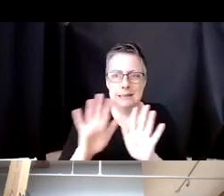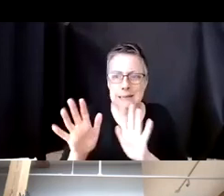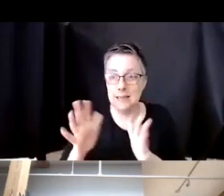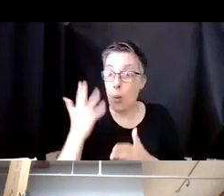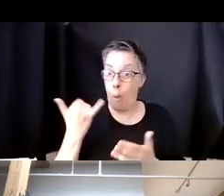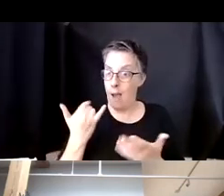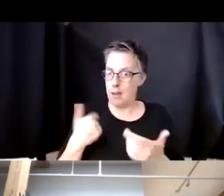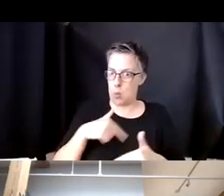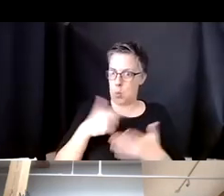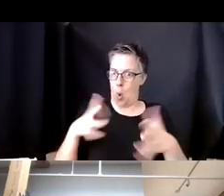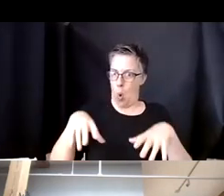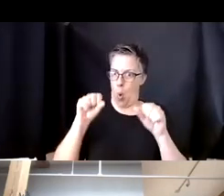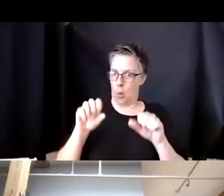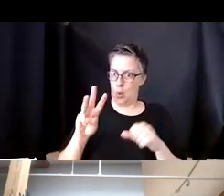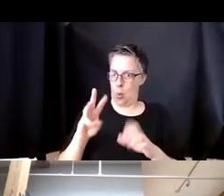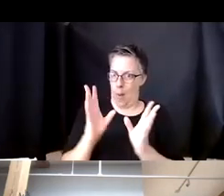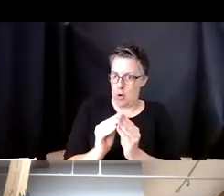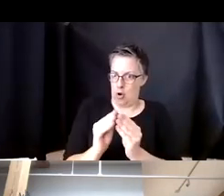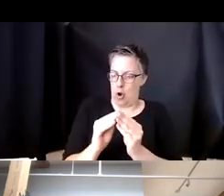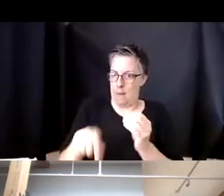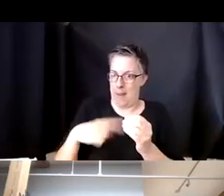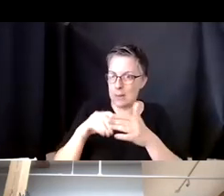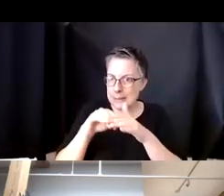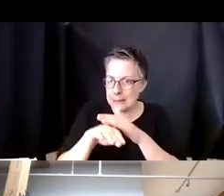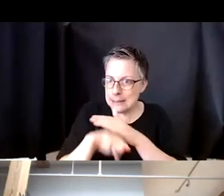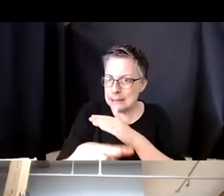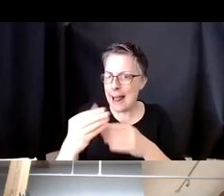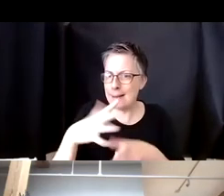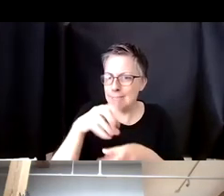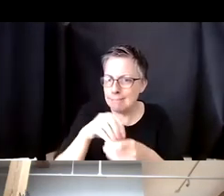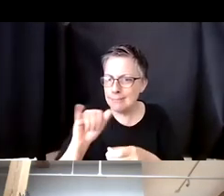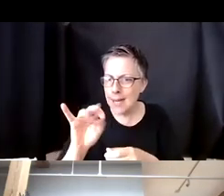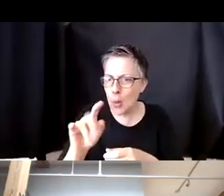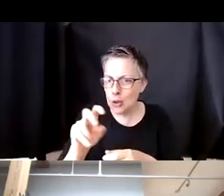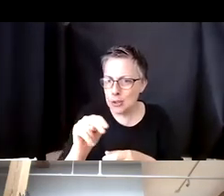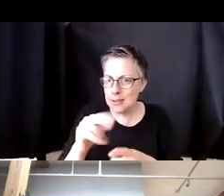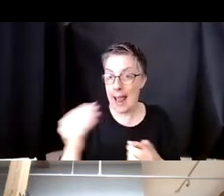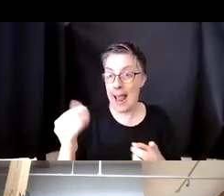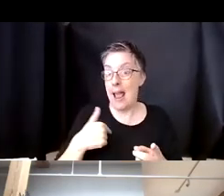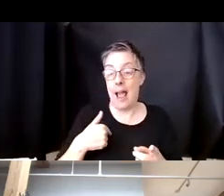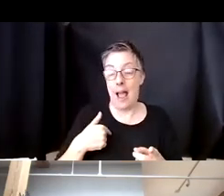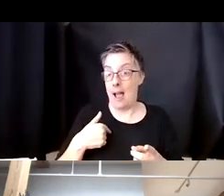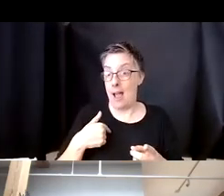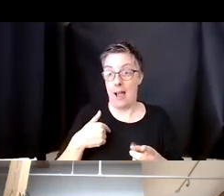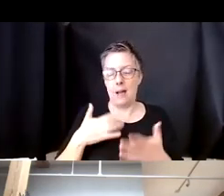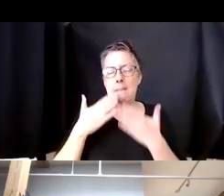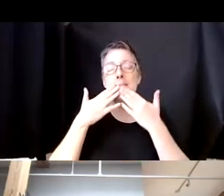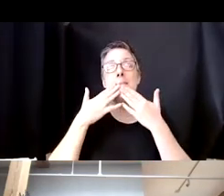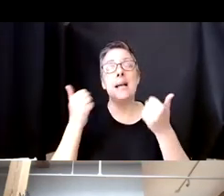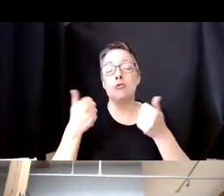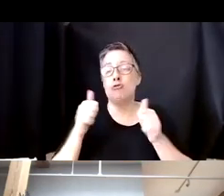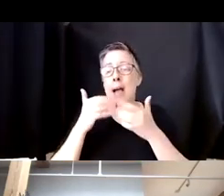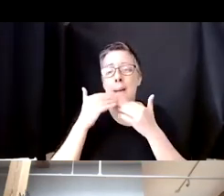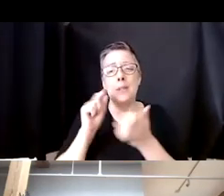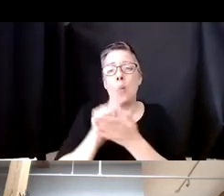hosting a webinar on accessibility and inclusion, and I was doing my very best in weeks 1